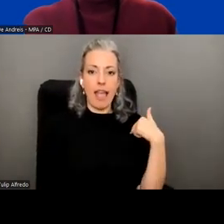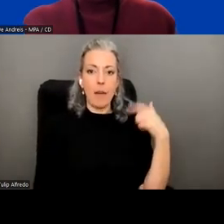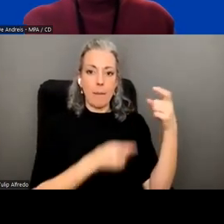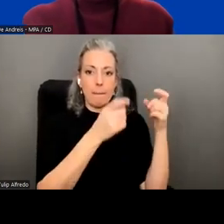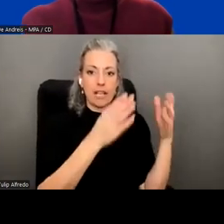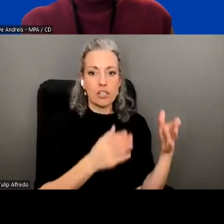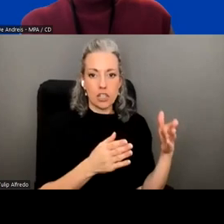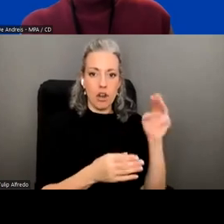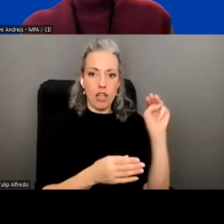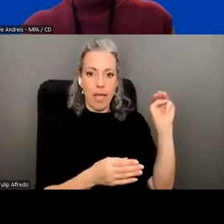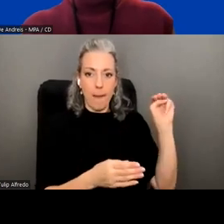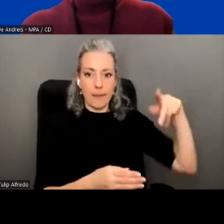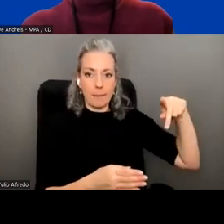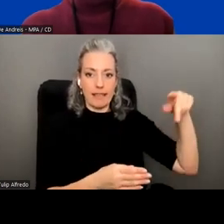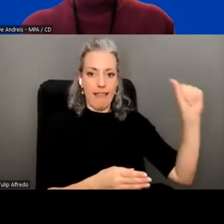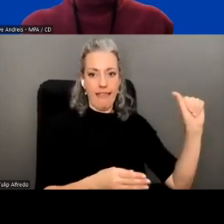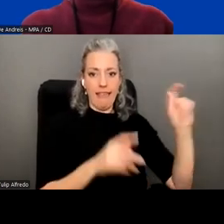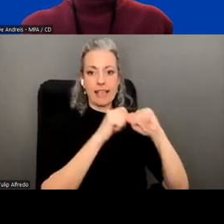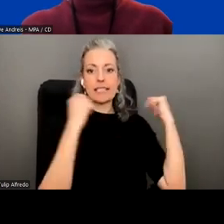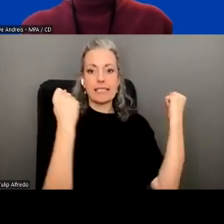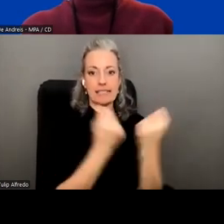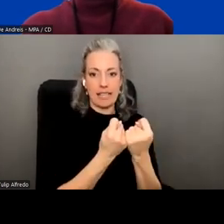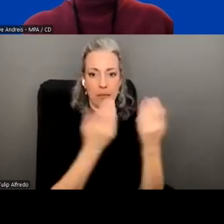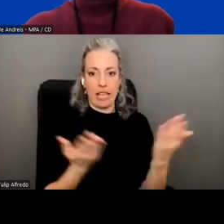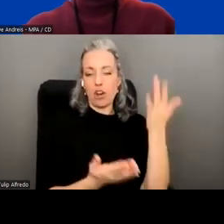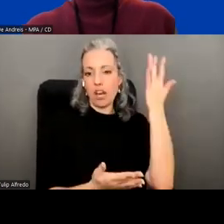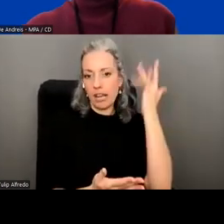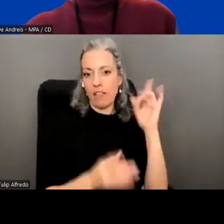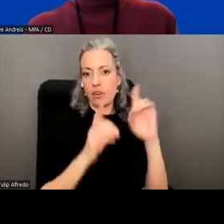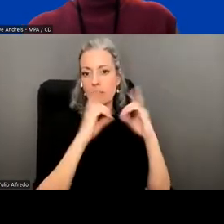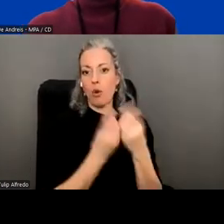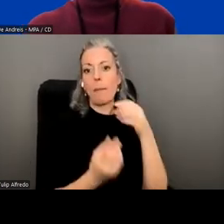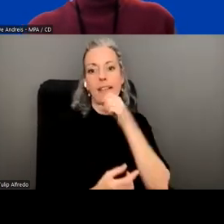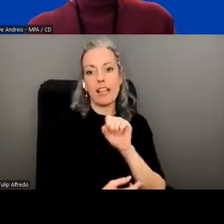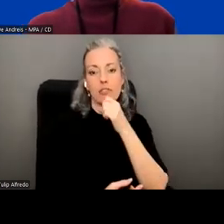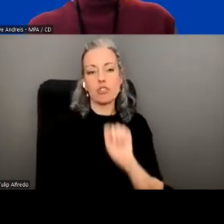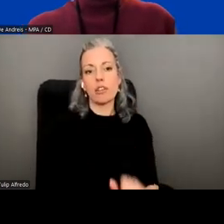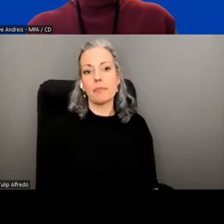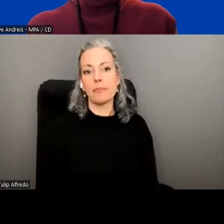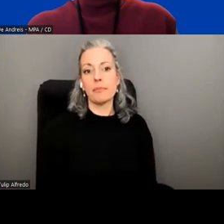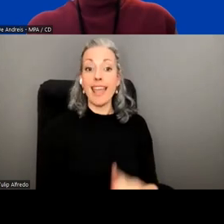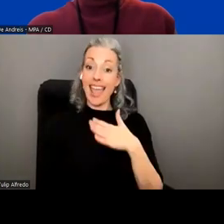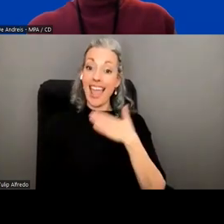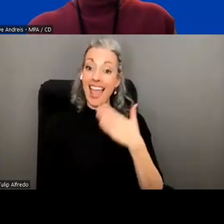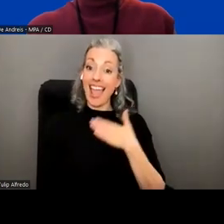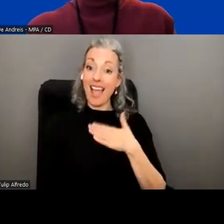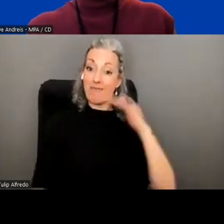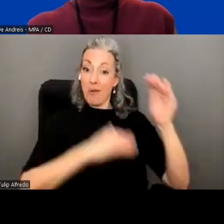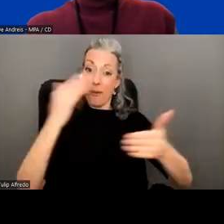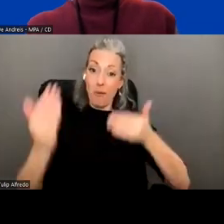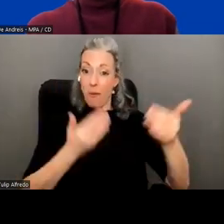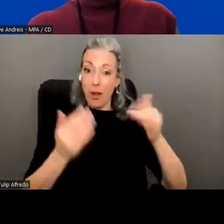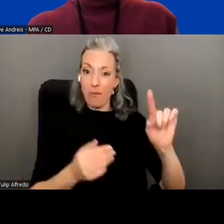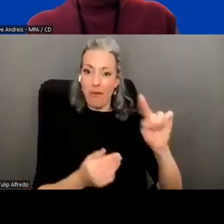the Master Plan for Aging team here at the California Department of Aging. And happy to welcome you to our first meeting